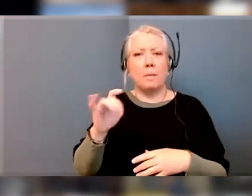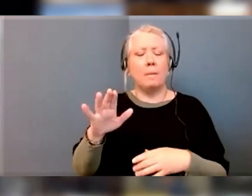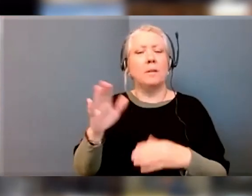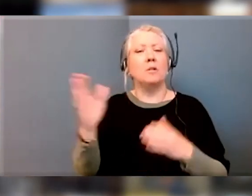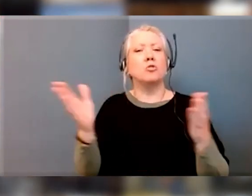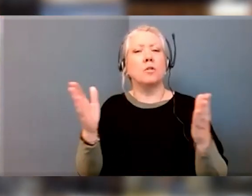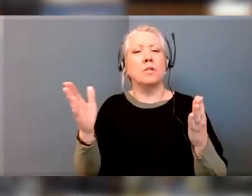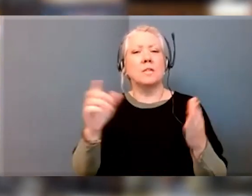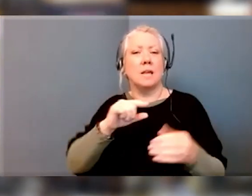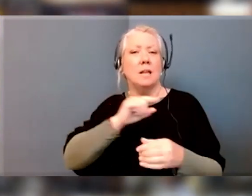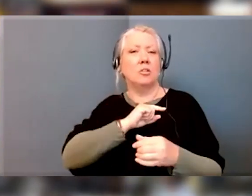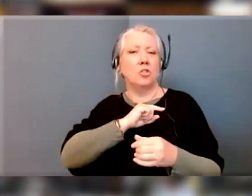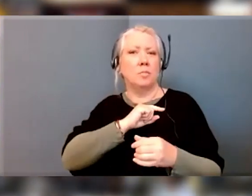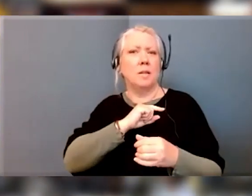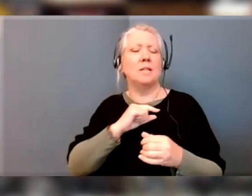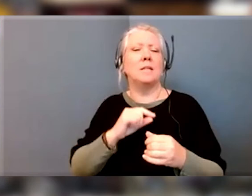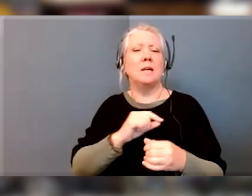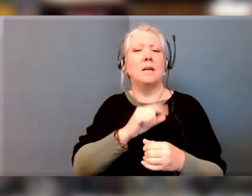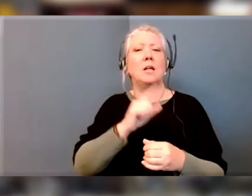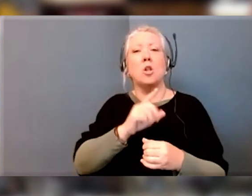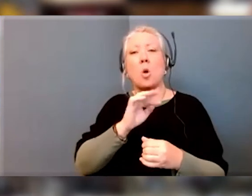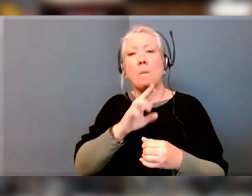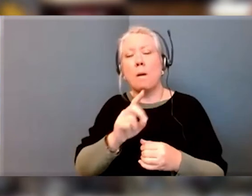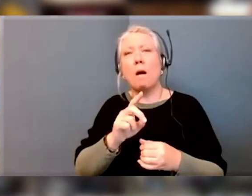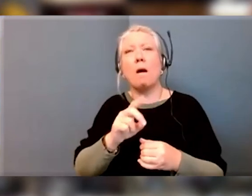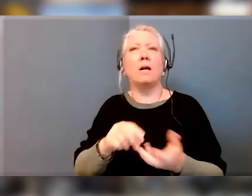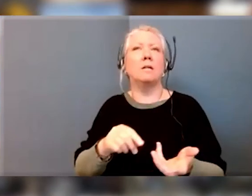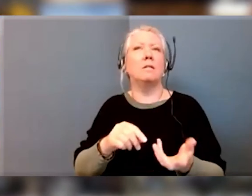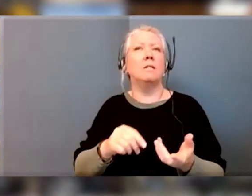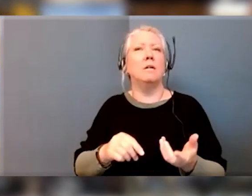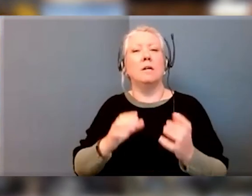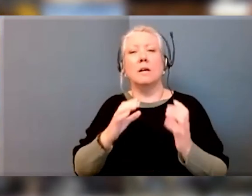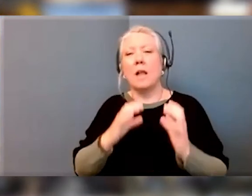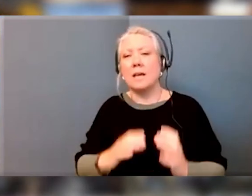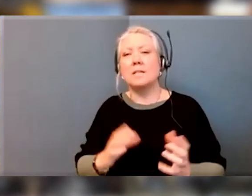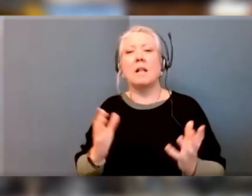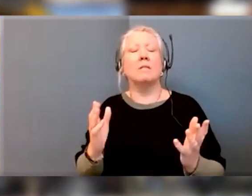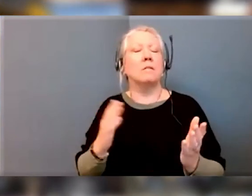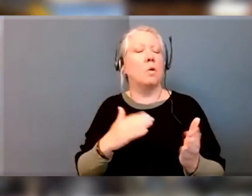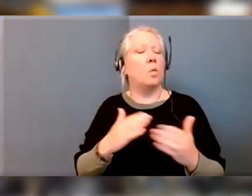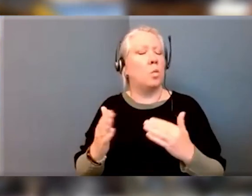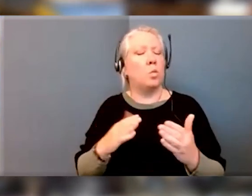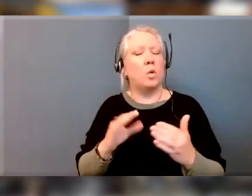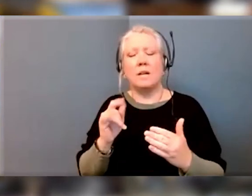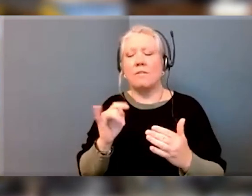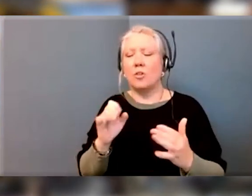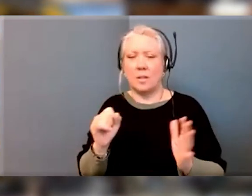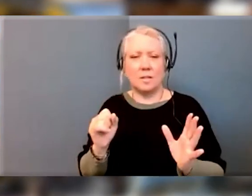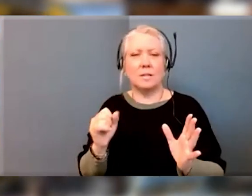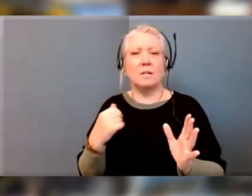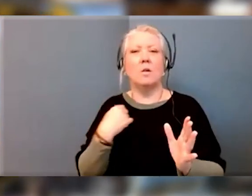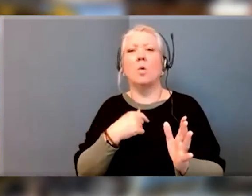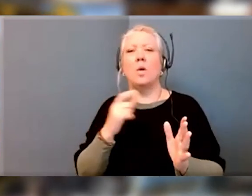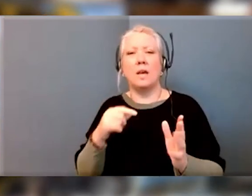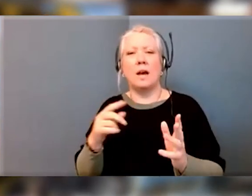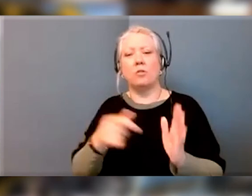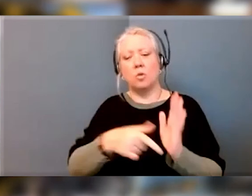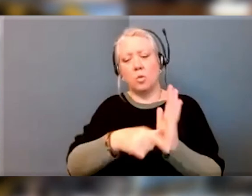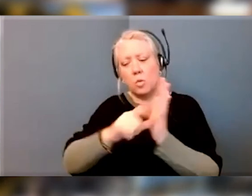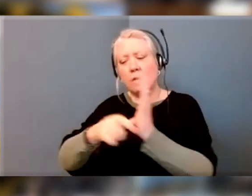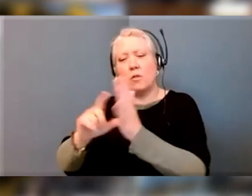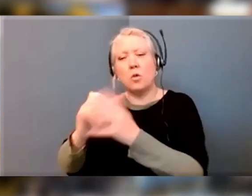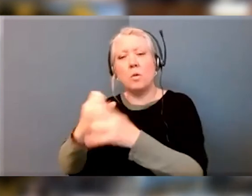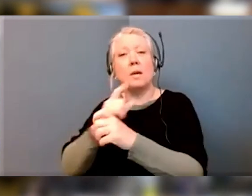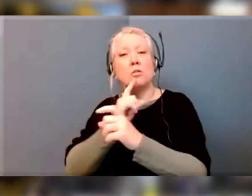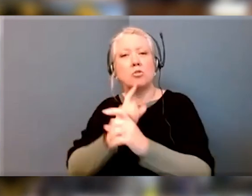requirement, low mod, clientele, whatever it might be? So we have to check eligibility. And then the next step is